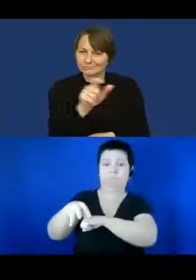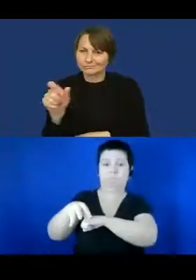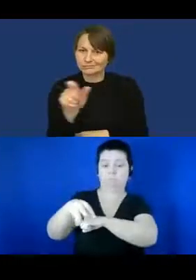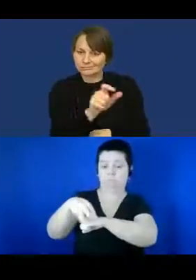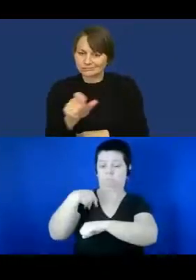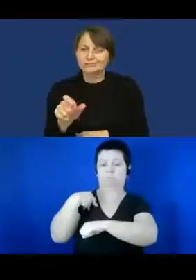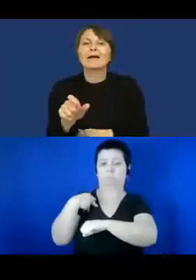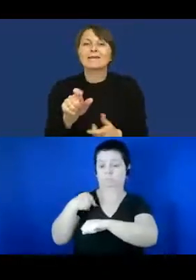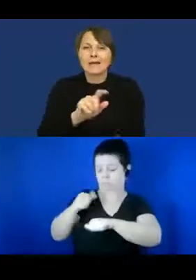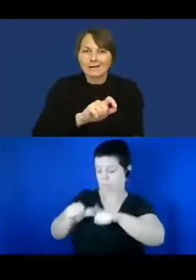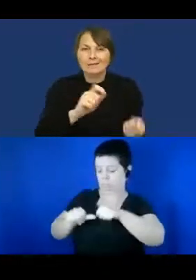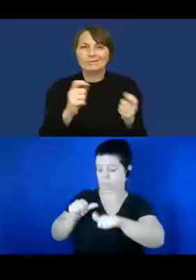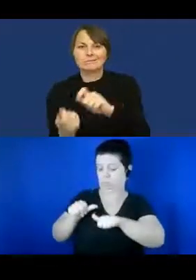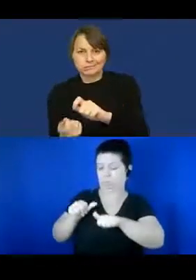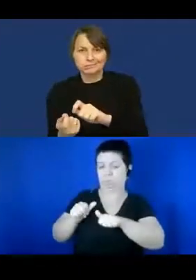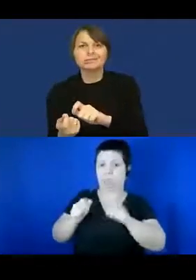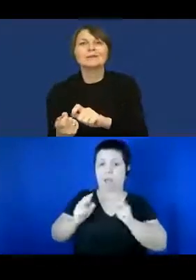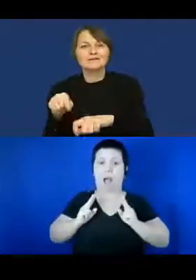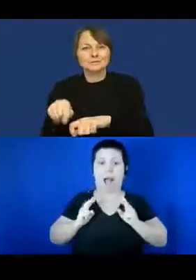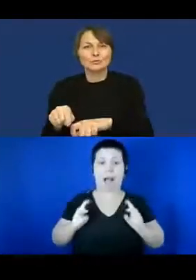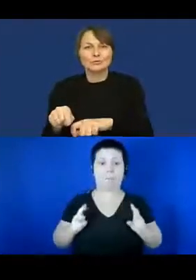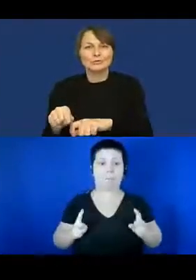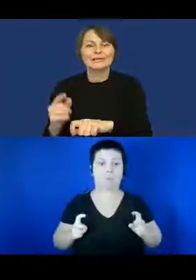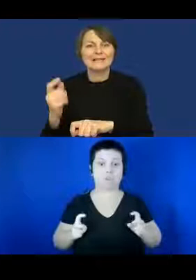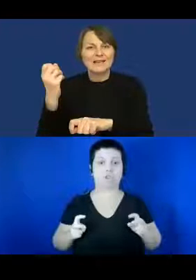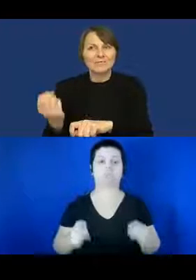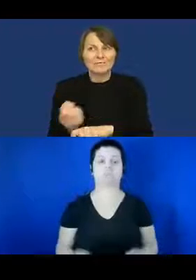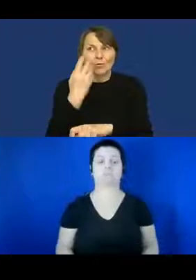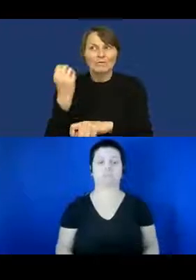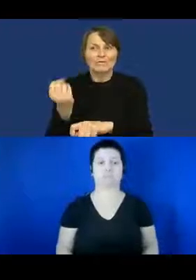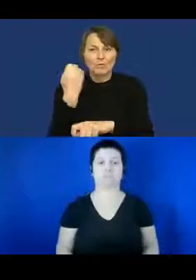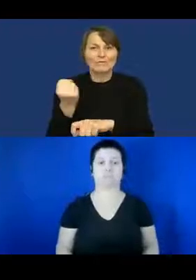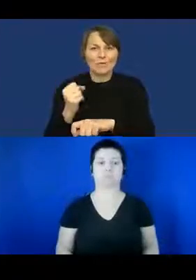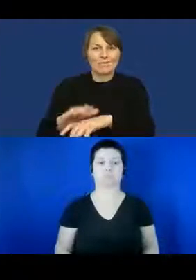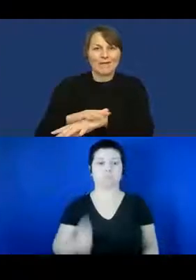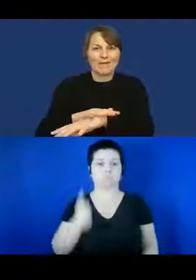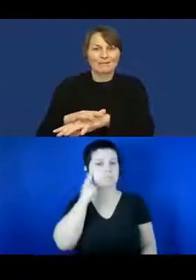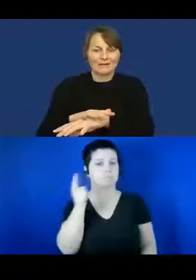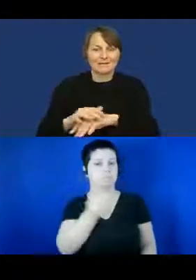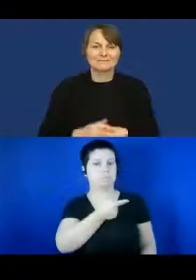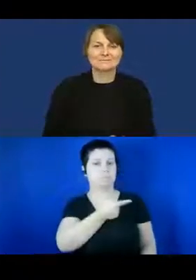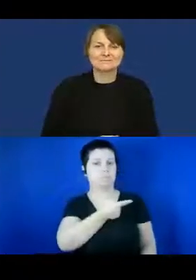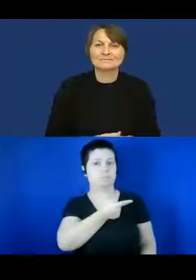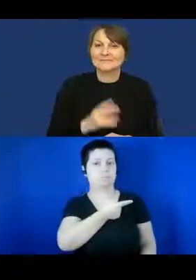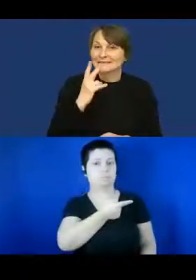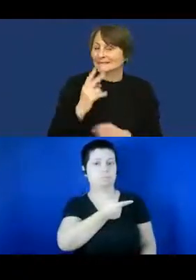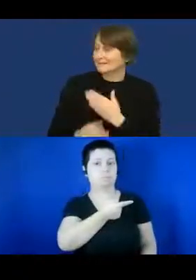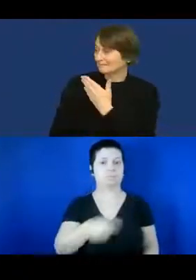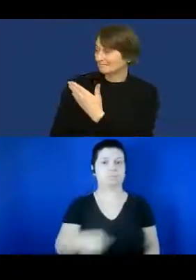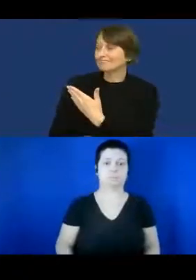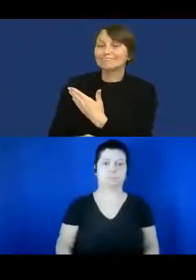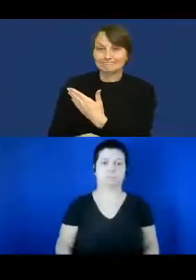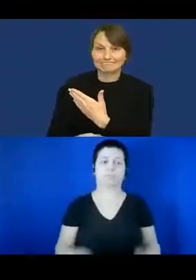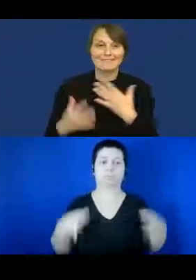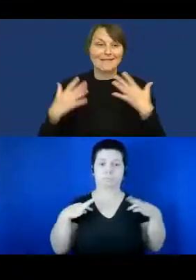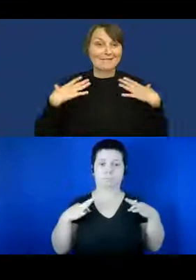signal. So we have a little flowchart here that shows the process. On the left, we see that there is a prototype vest with